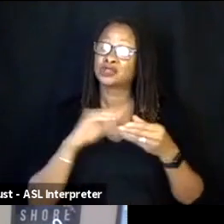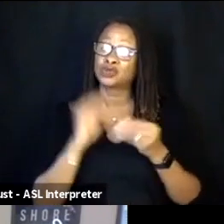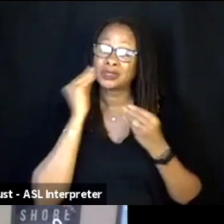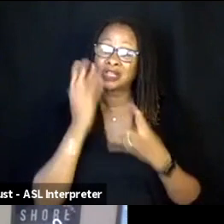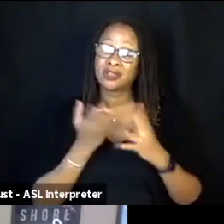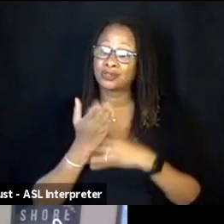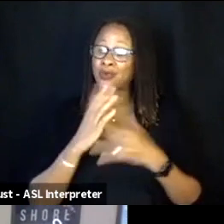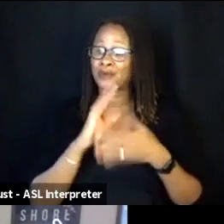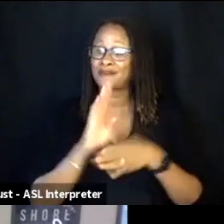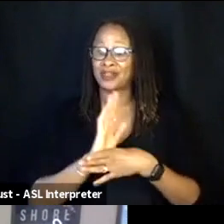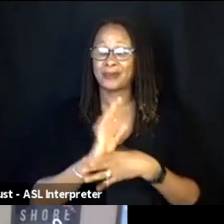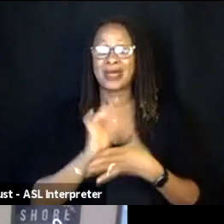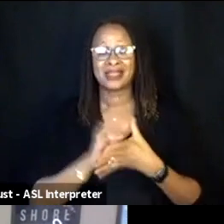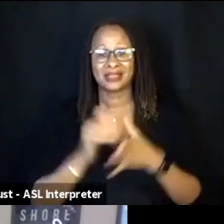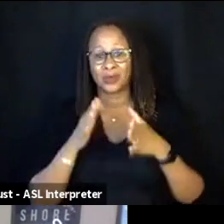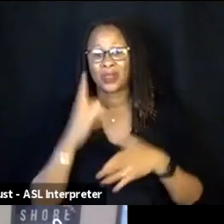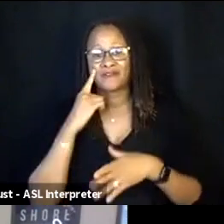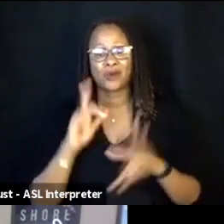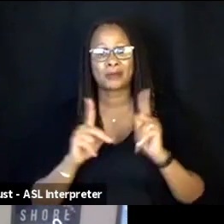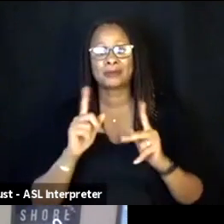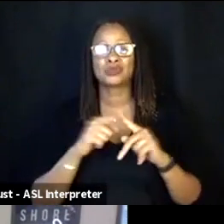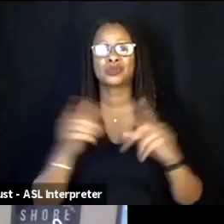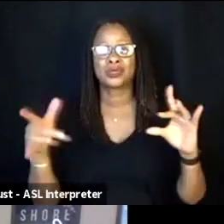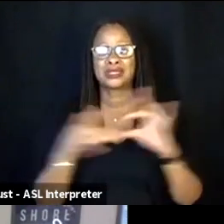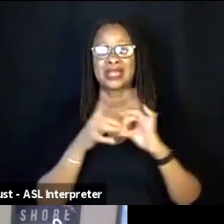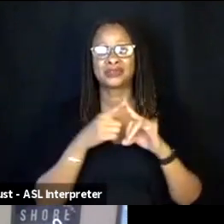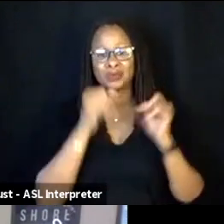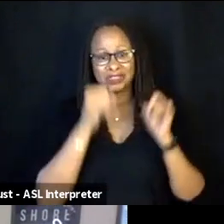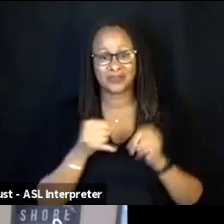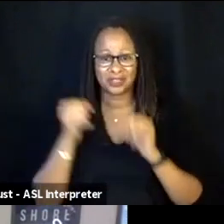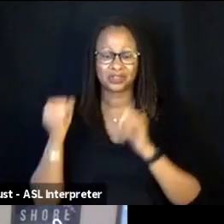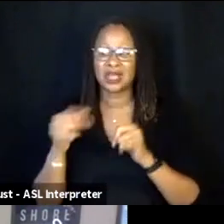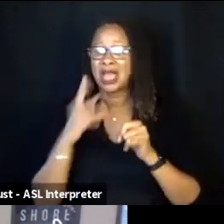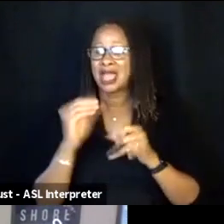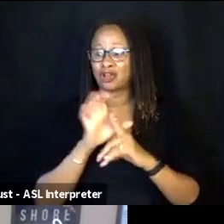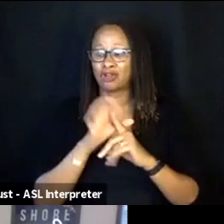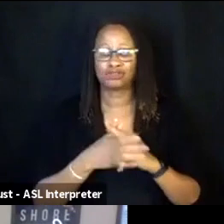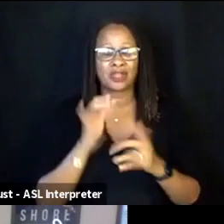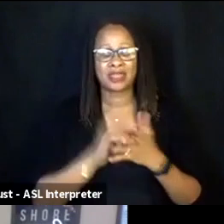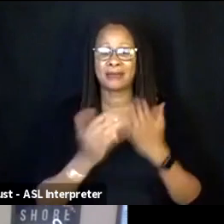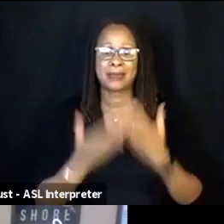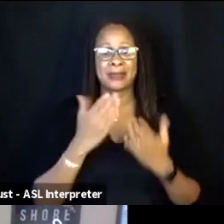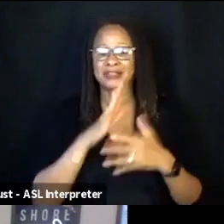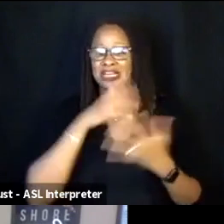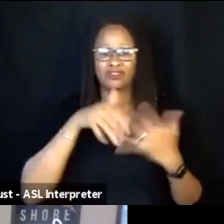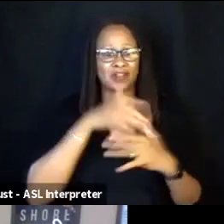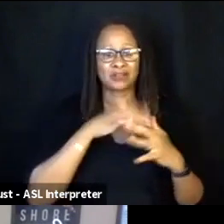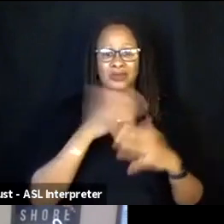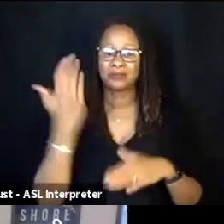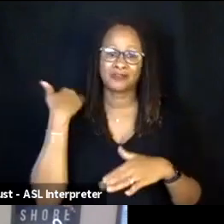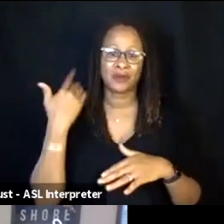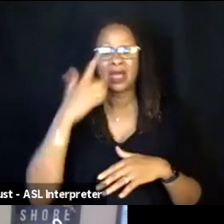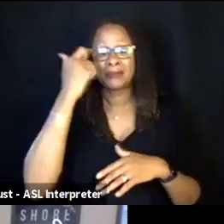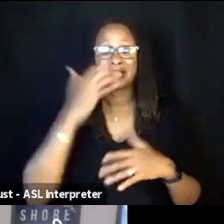film is a way for people to connect to individuals and cultures that they might not ever interact with, either because